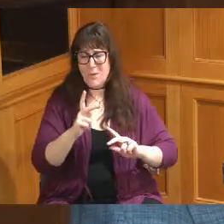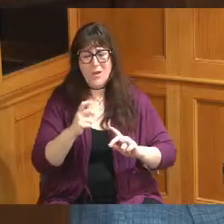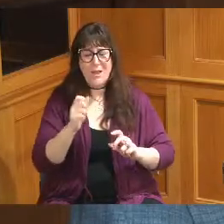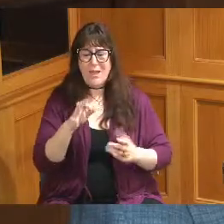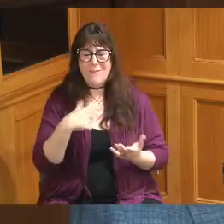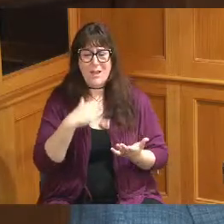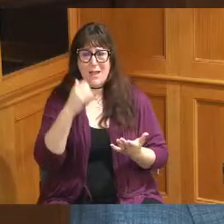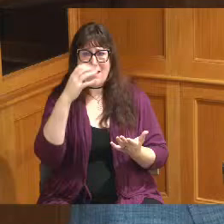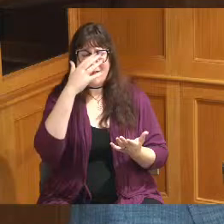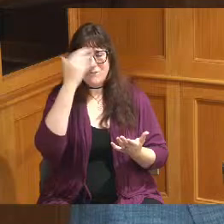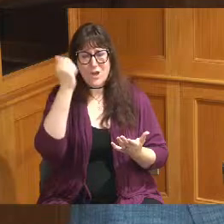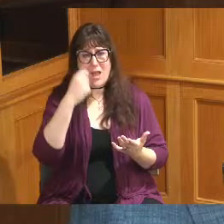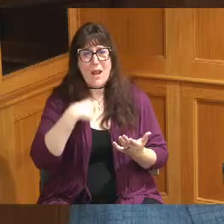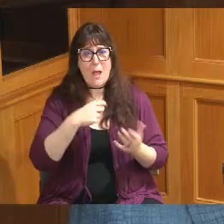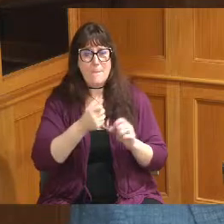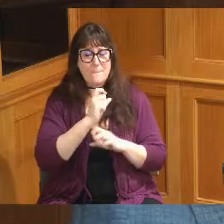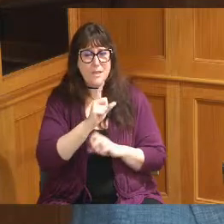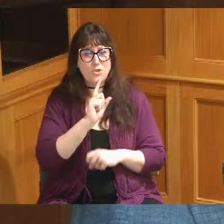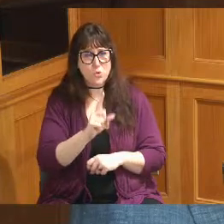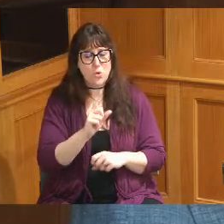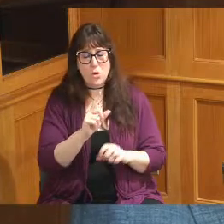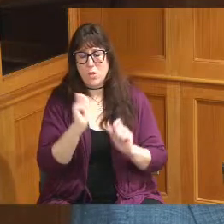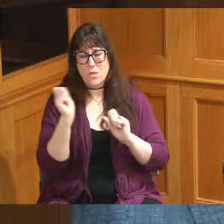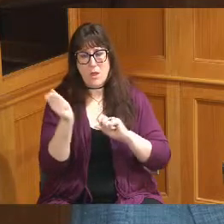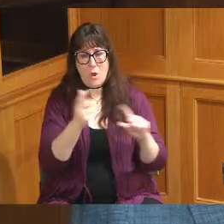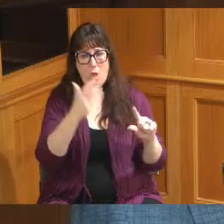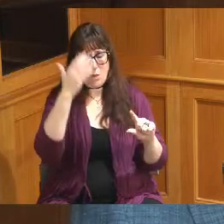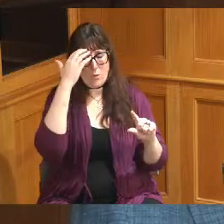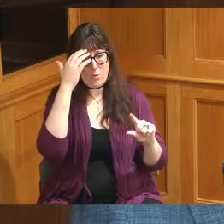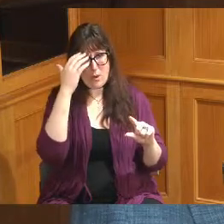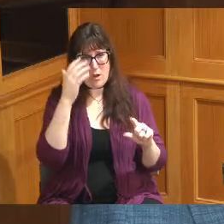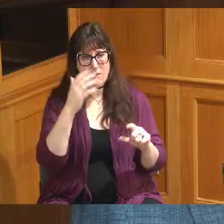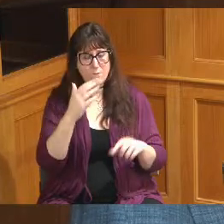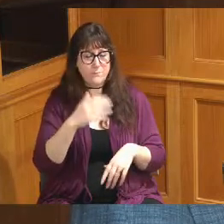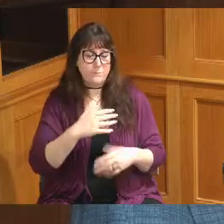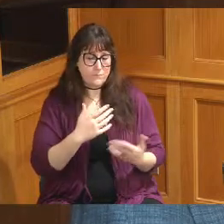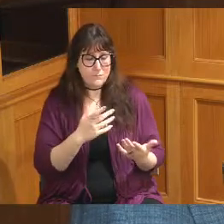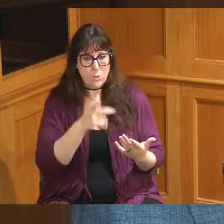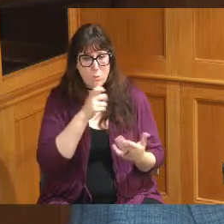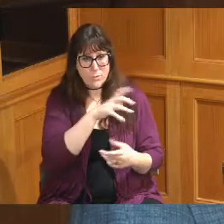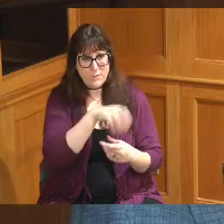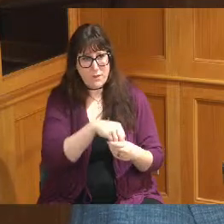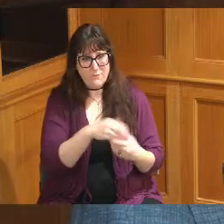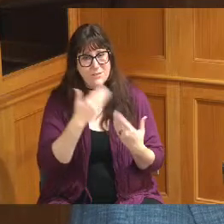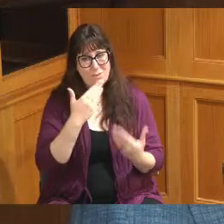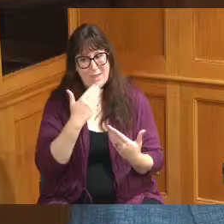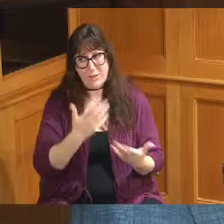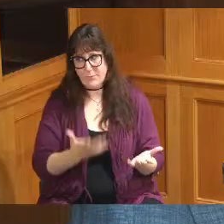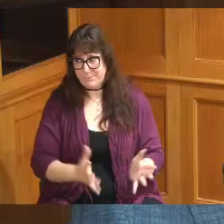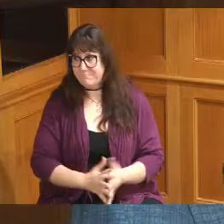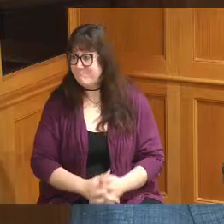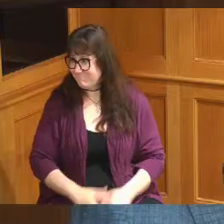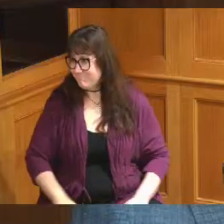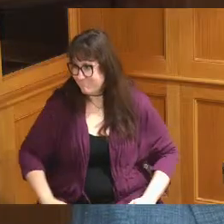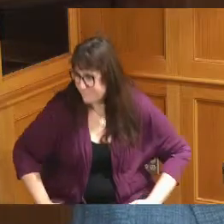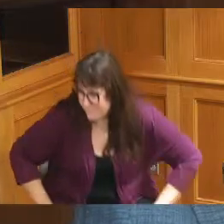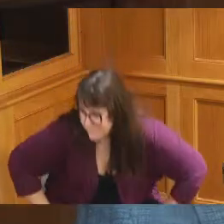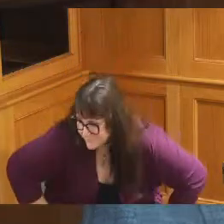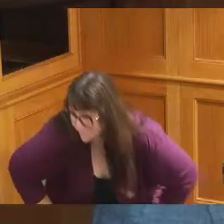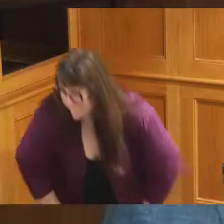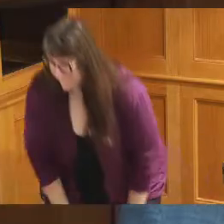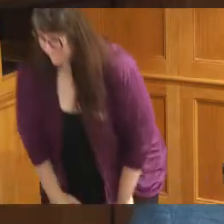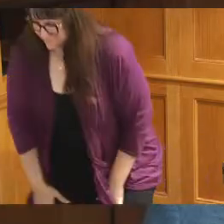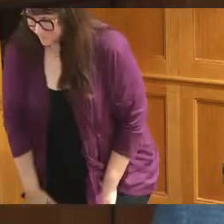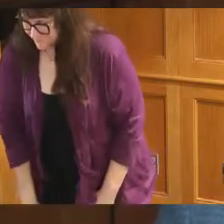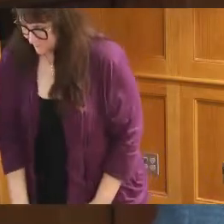it to me, and I'll make sure they get acknowledged because they all volunteered, and I thank them for it. And it was great. So you could go there anytime to the main library